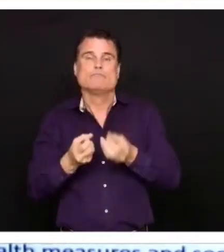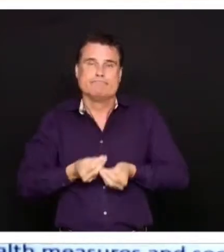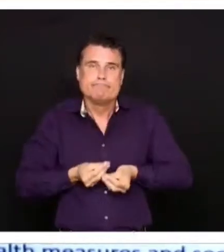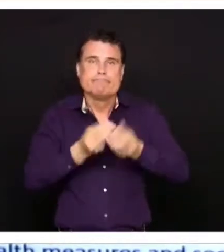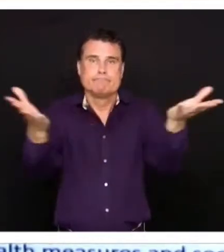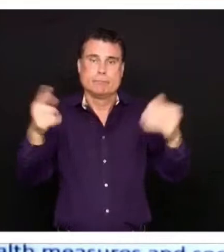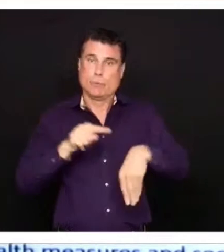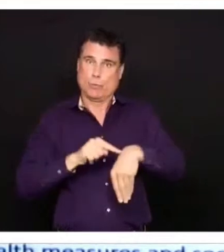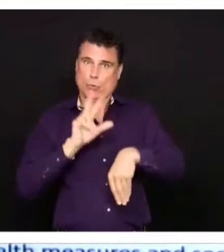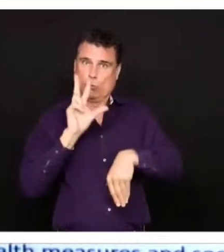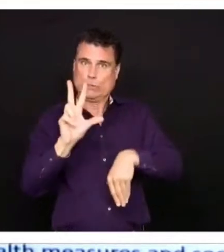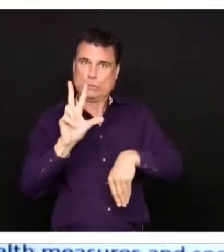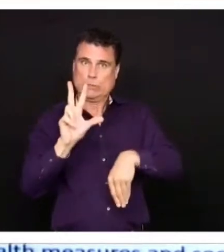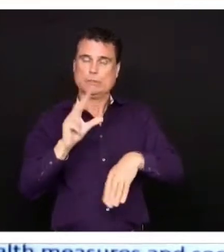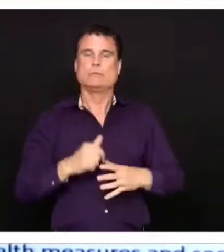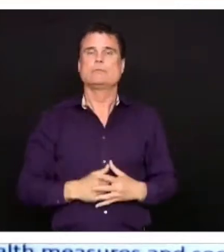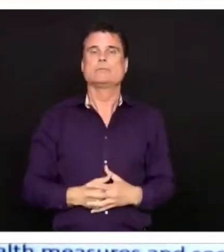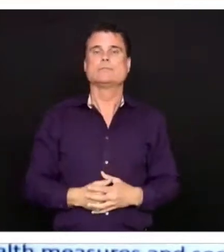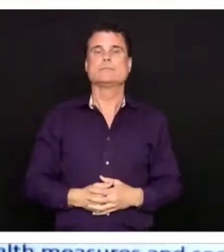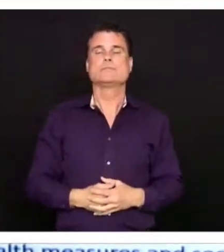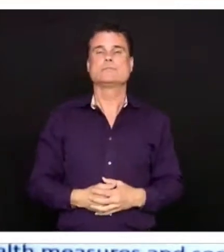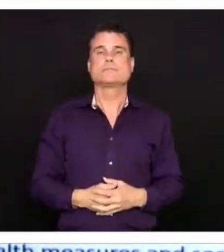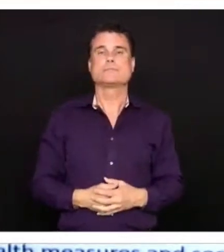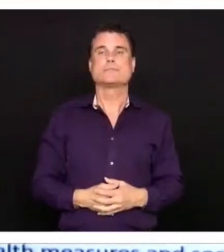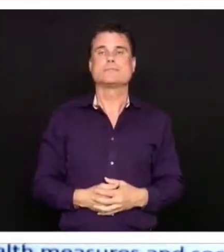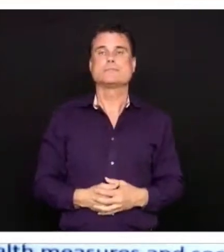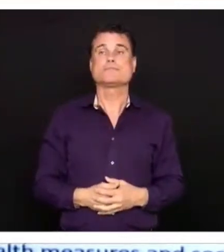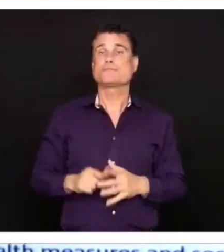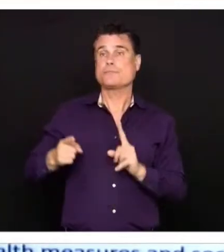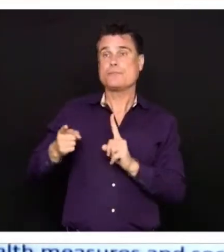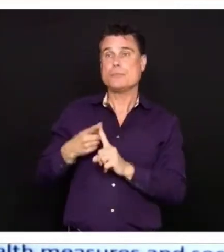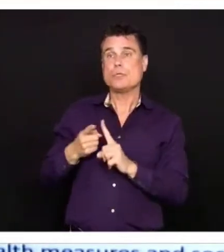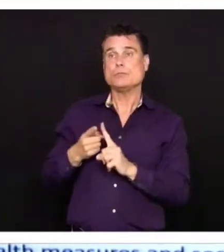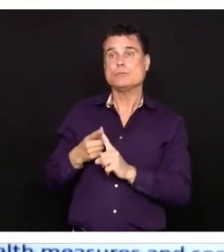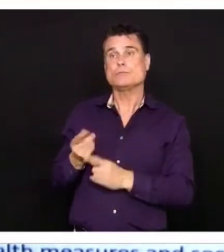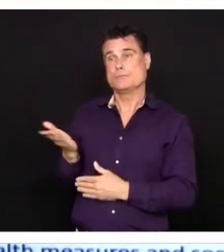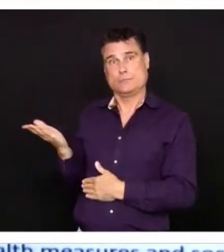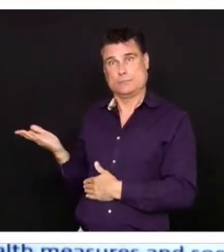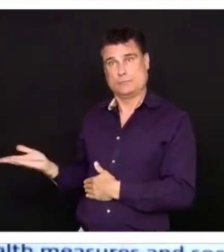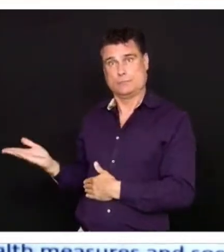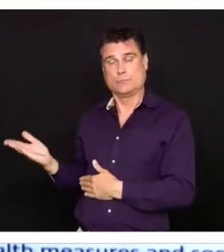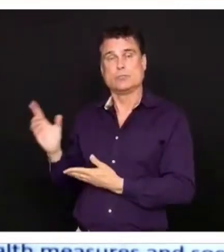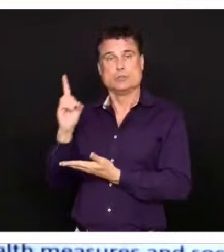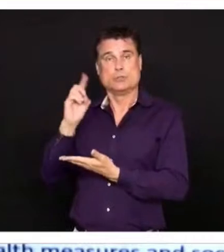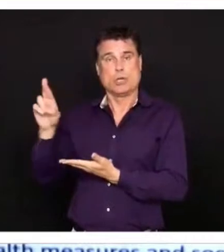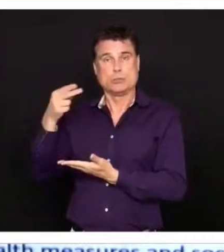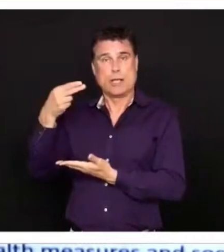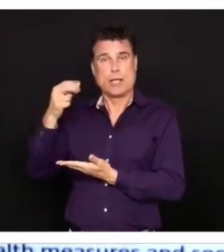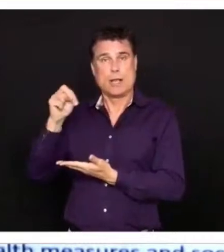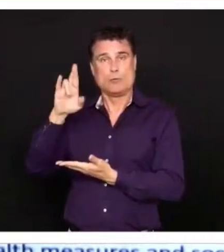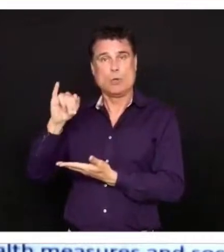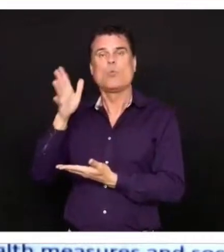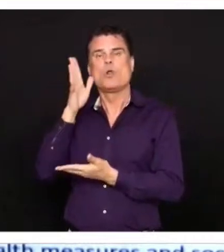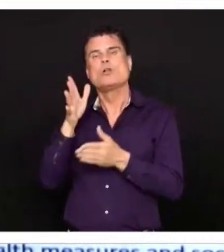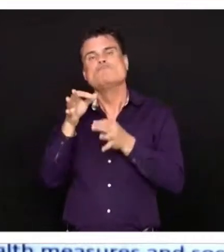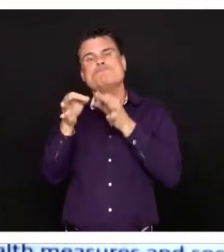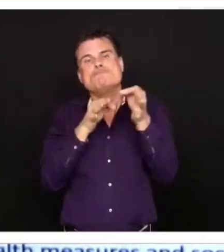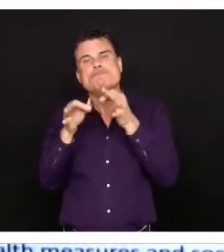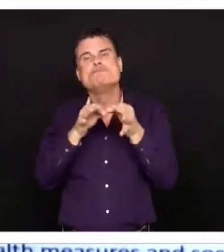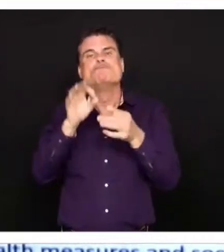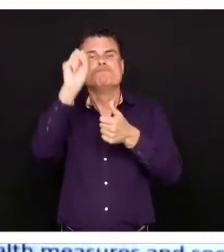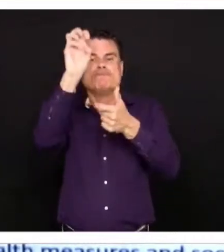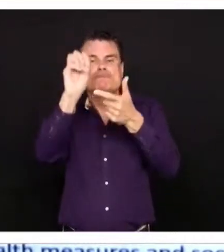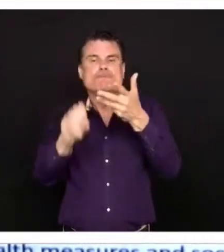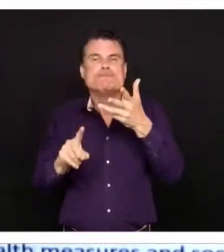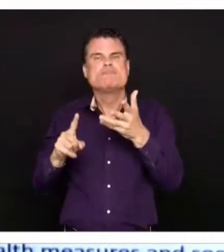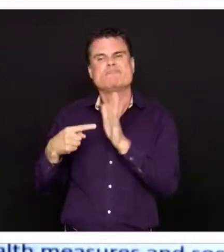of that presentation is to update the current epidemiology of COVID-19 in BC, to compare